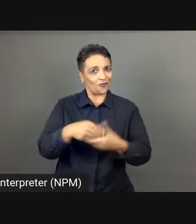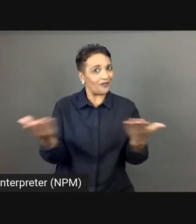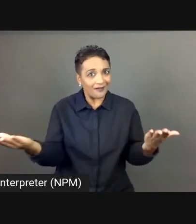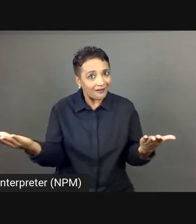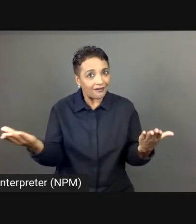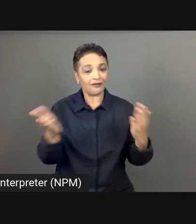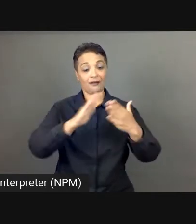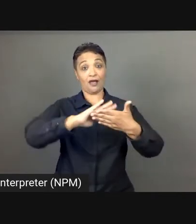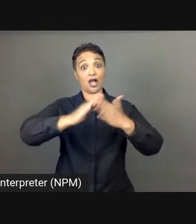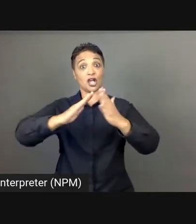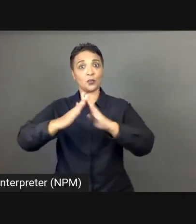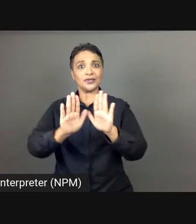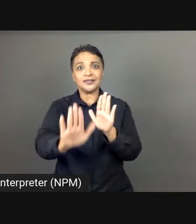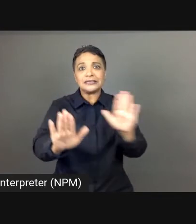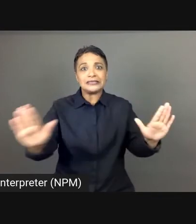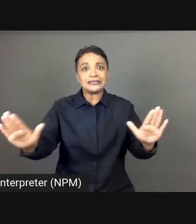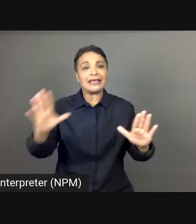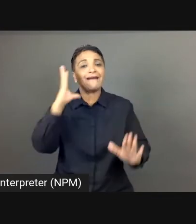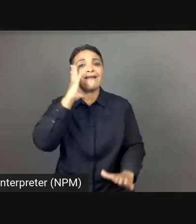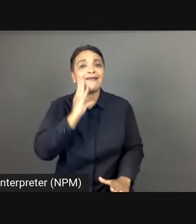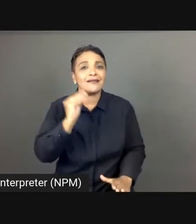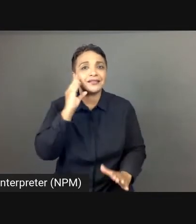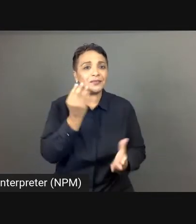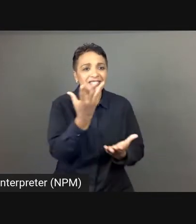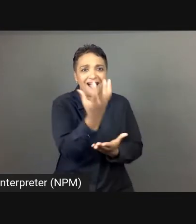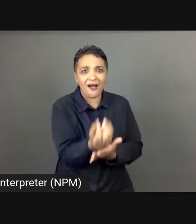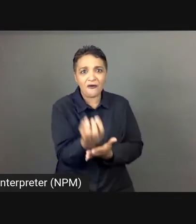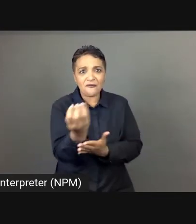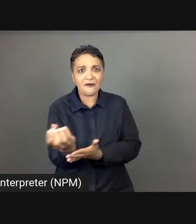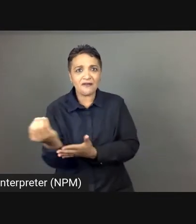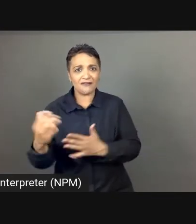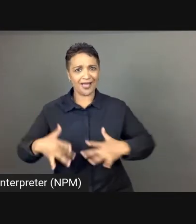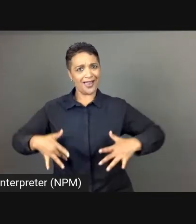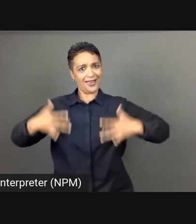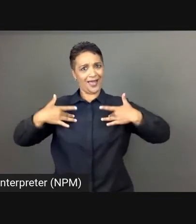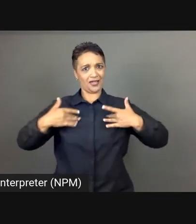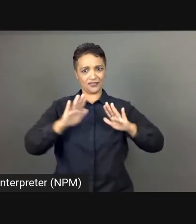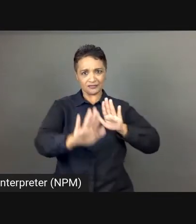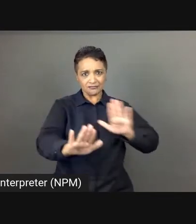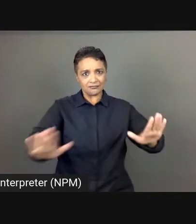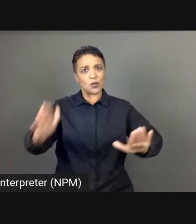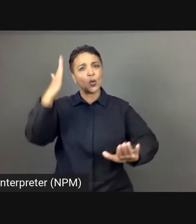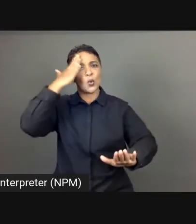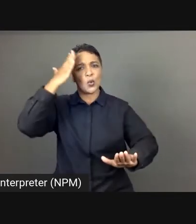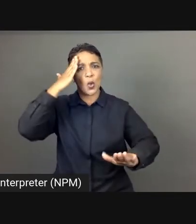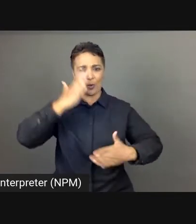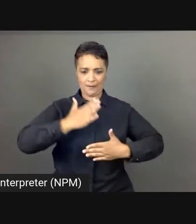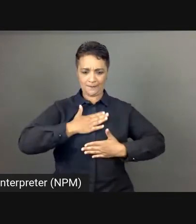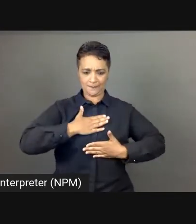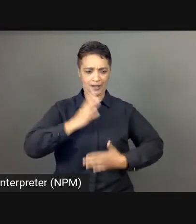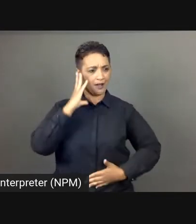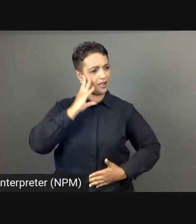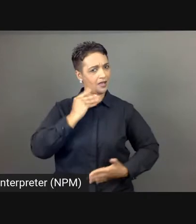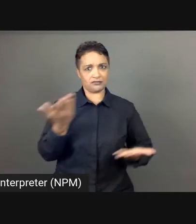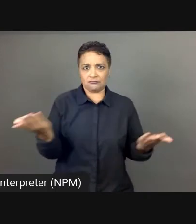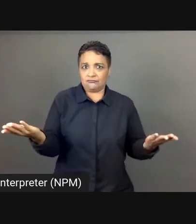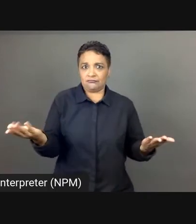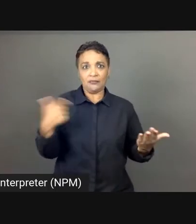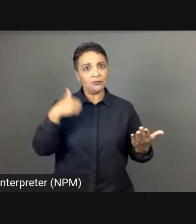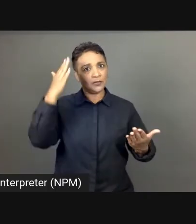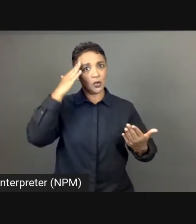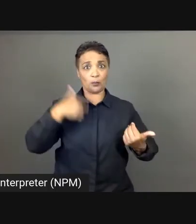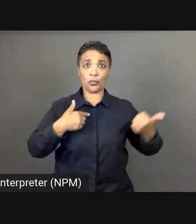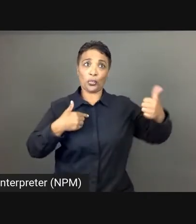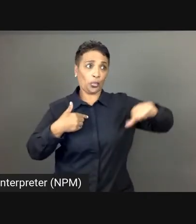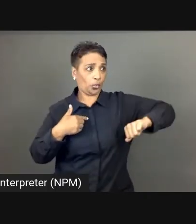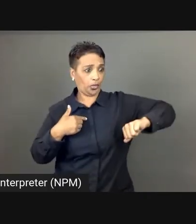lived experience on the problems that affect them directly. And so they know best what are the solutions that work best for